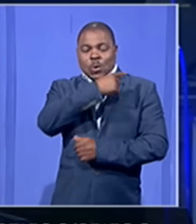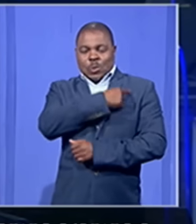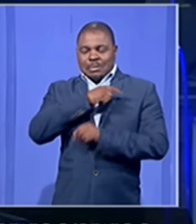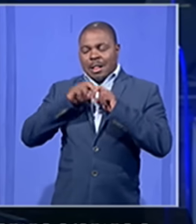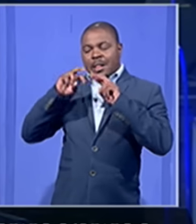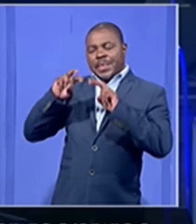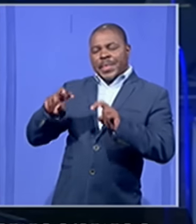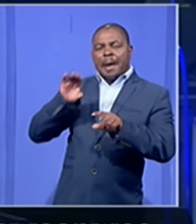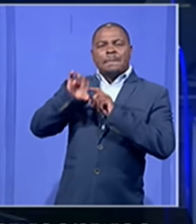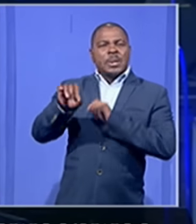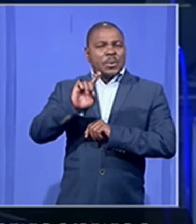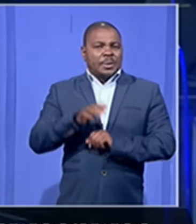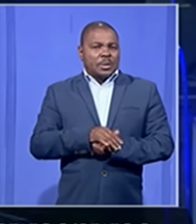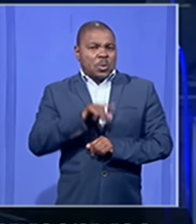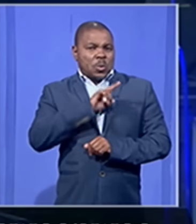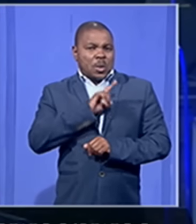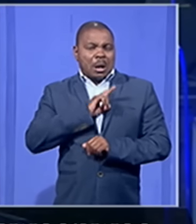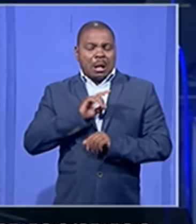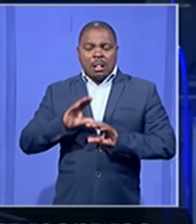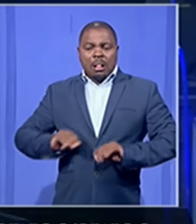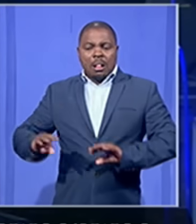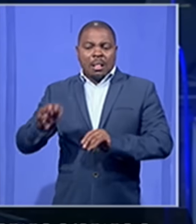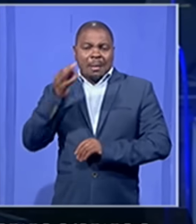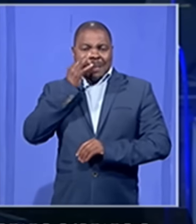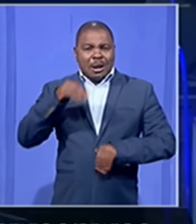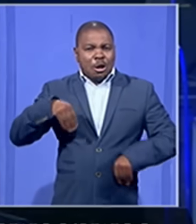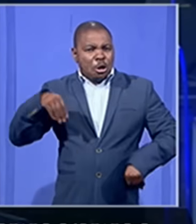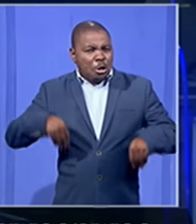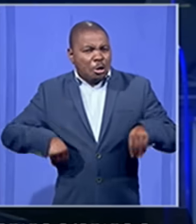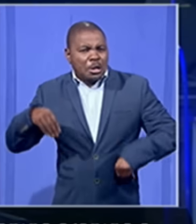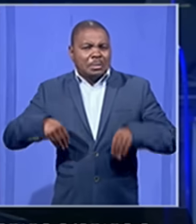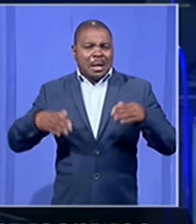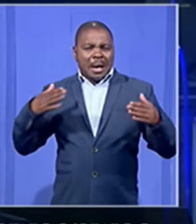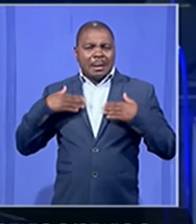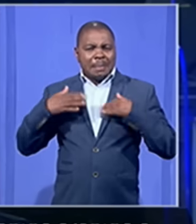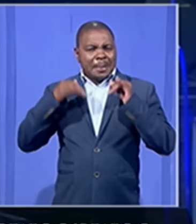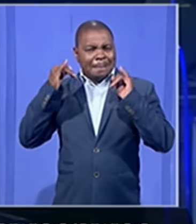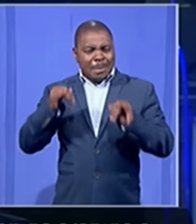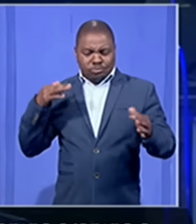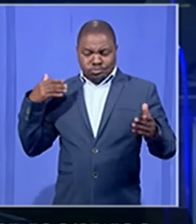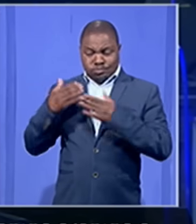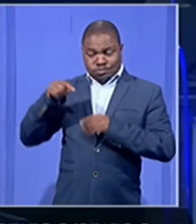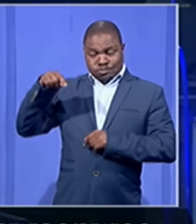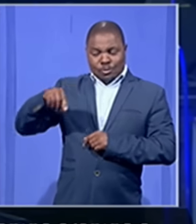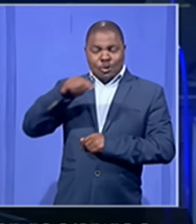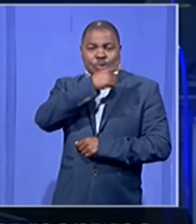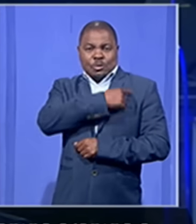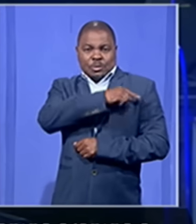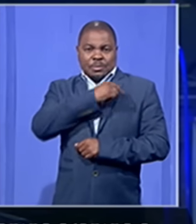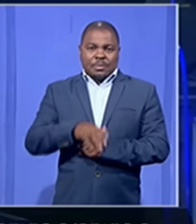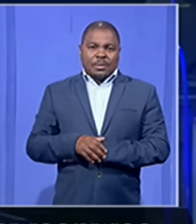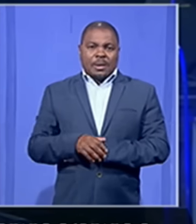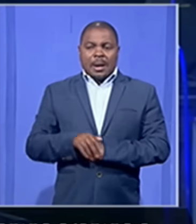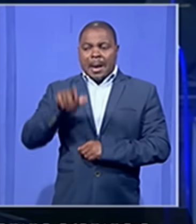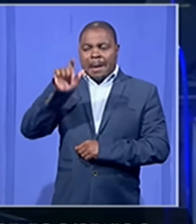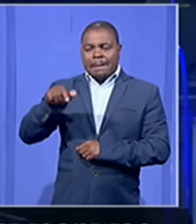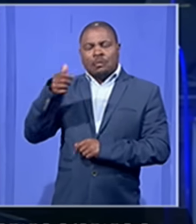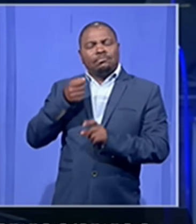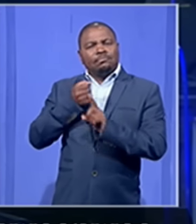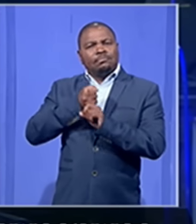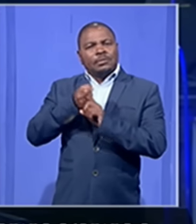ke morago ga magatwe a tsamaiso e sa lolamang le bonwenwe kwa bookelong jono. Mokgaratlhe mo mererong ya bosiamisi